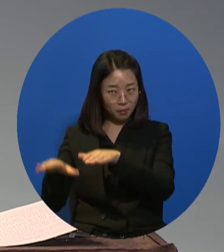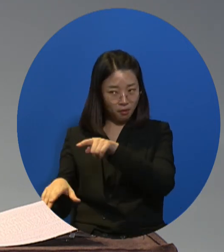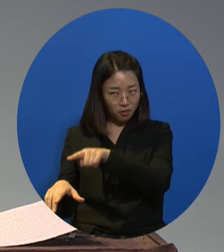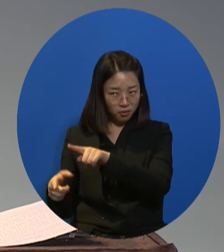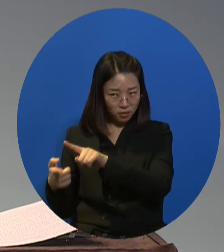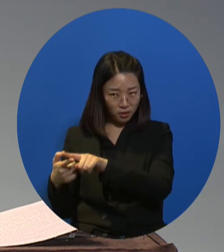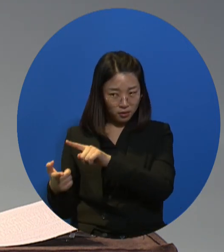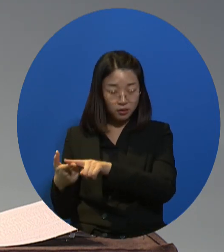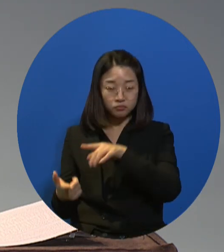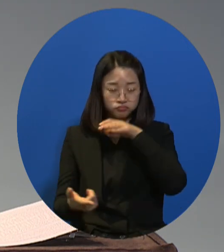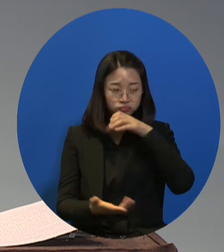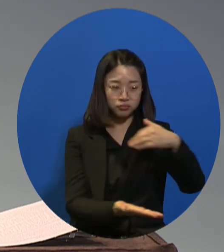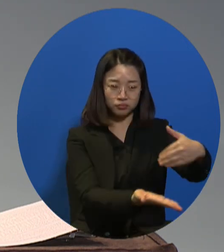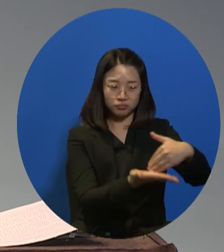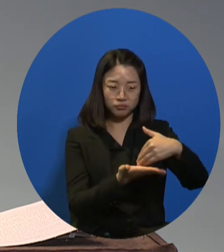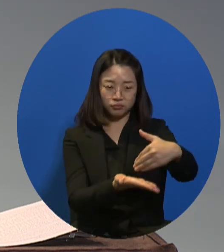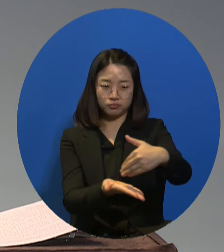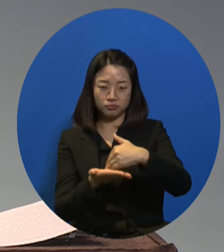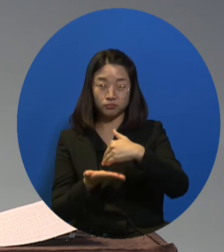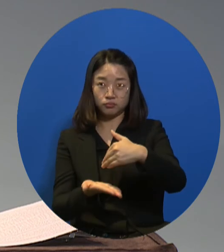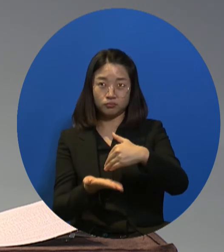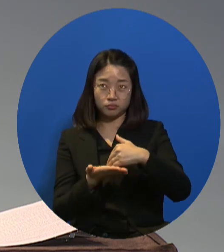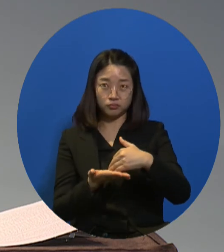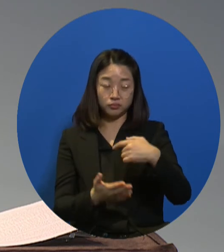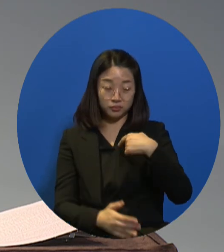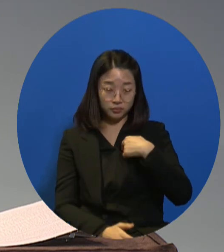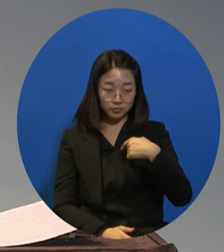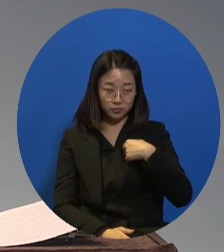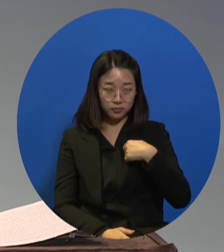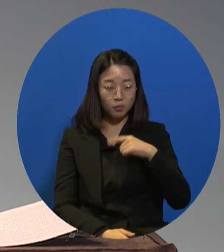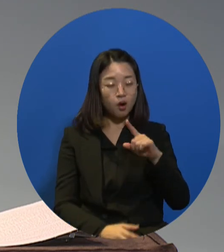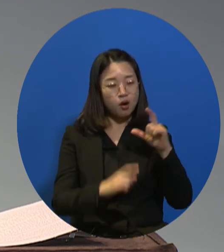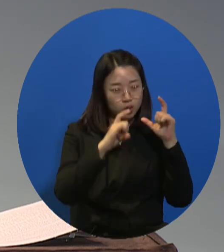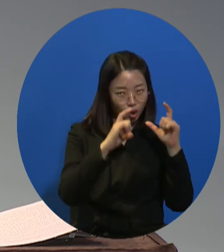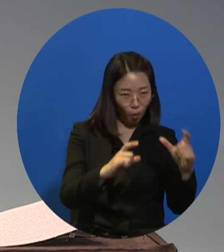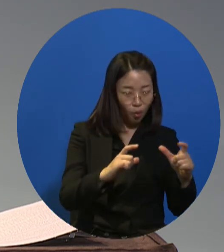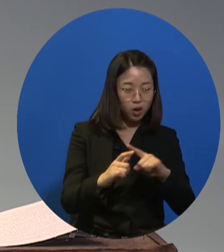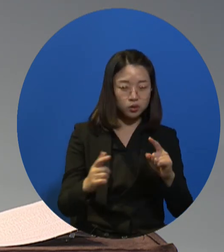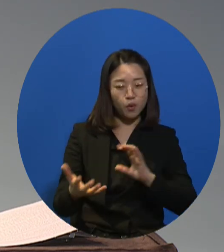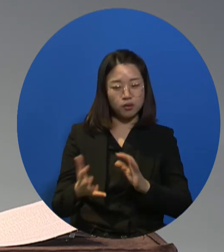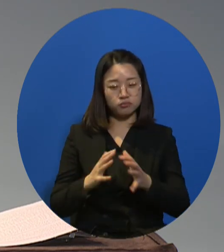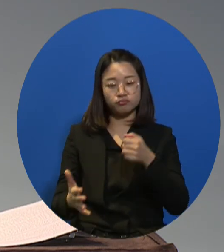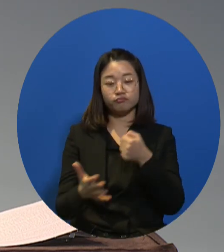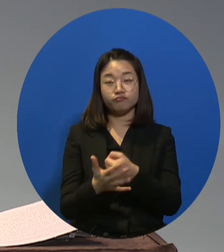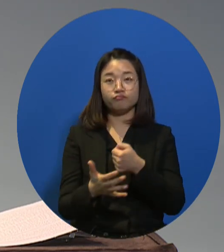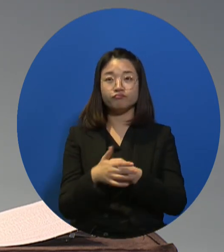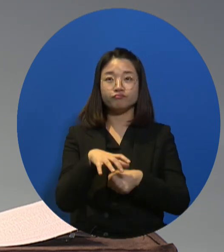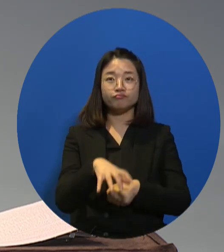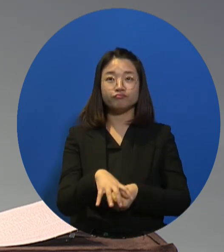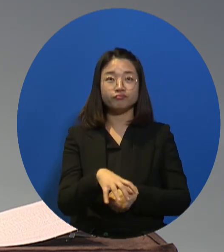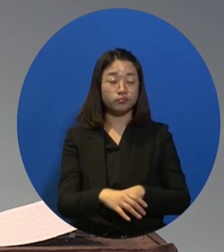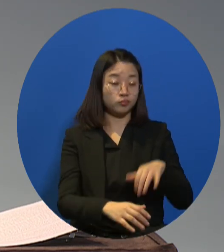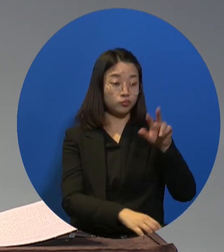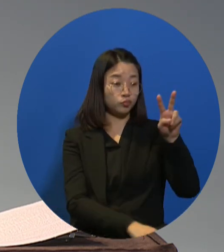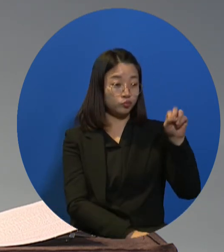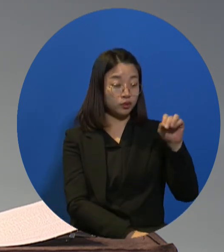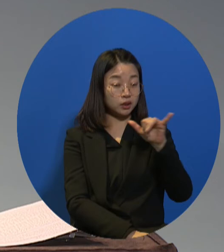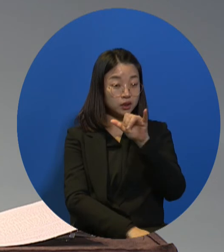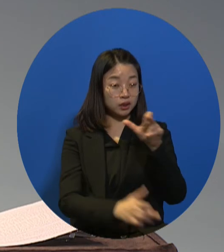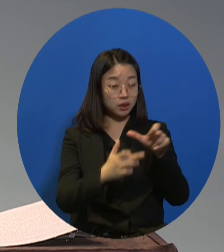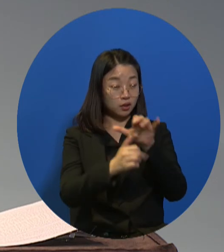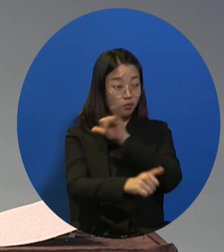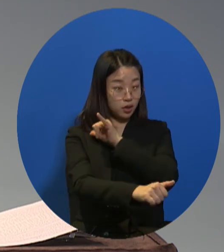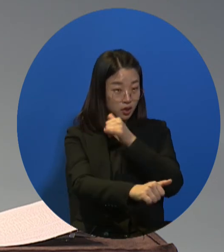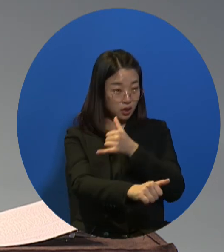We are currently receiving complaints and trying to provide aid and relief to the individuals and groups who